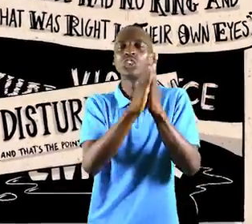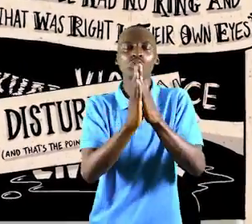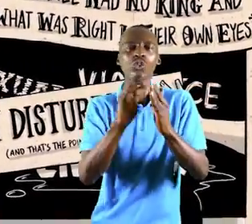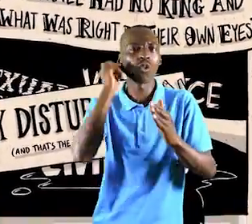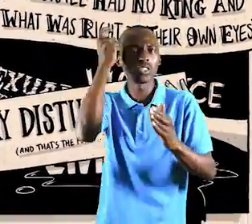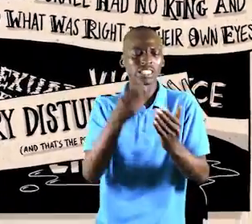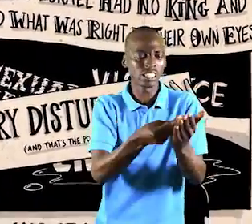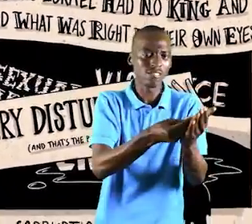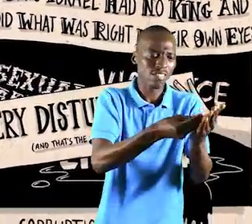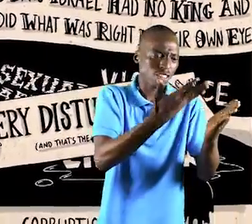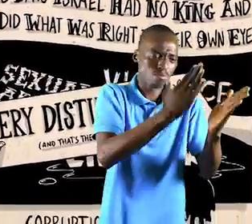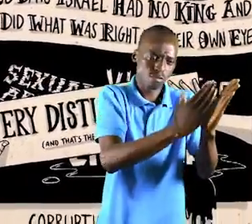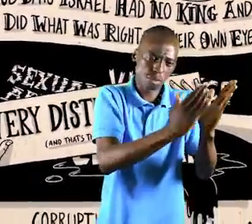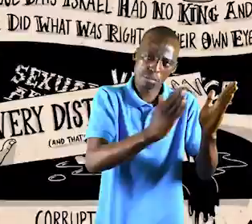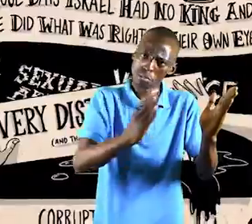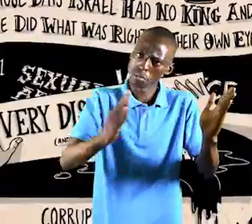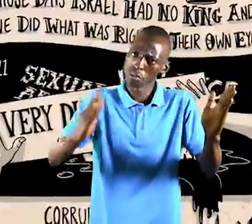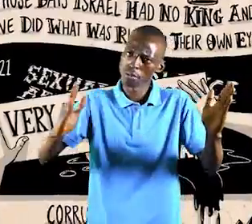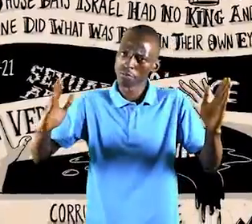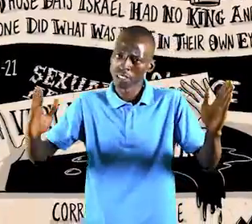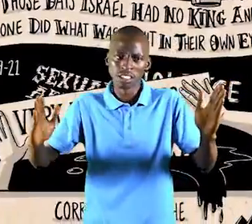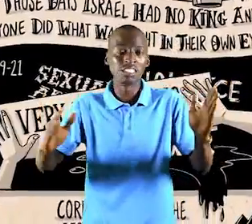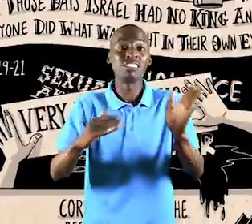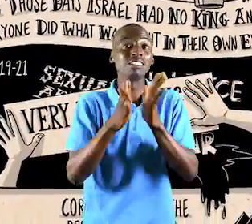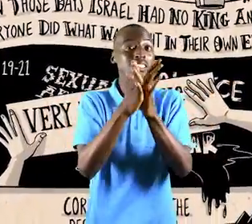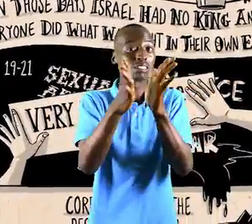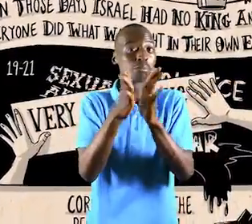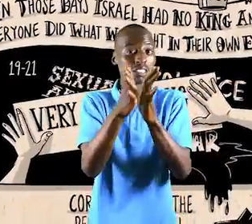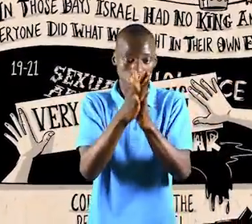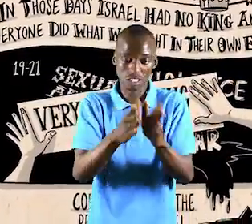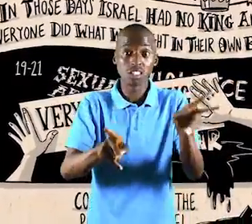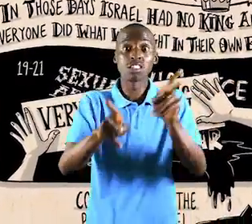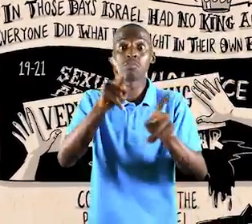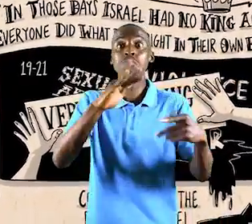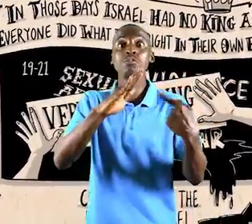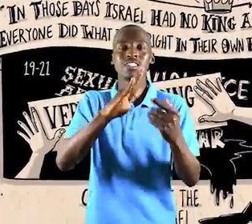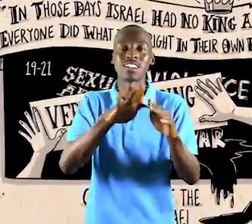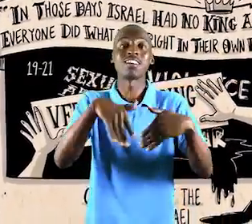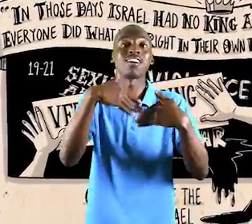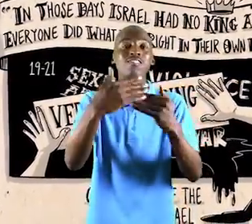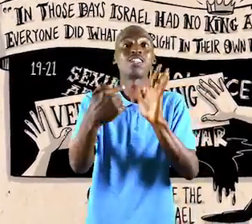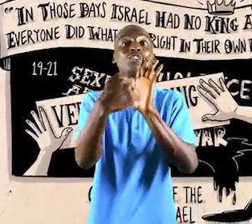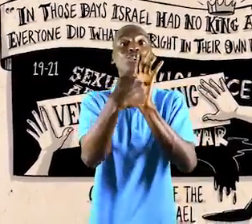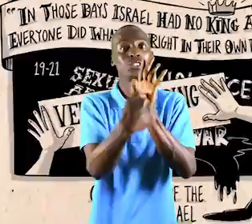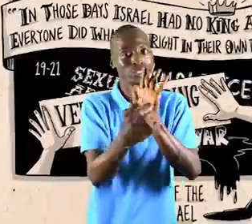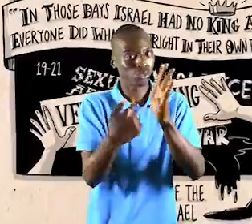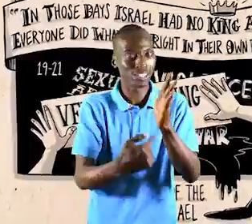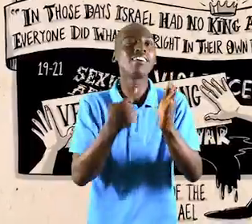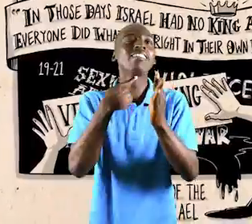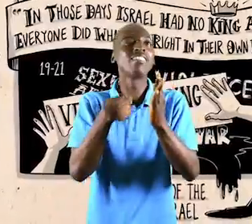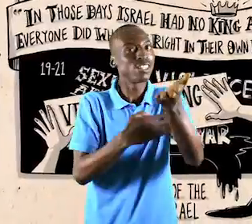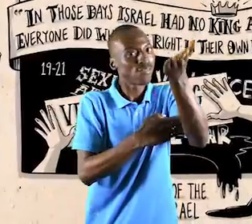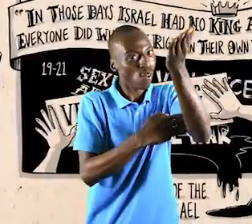has value as a tragedy. It's a sobering explanation of the human condition, and ultimately it points out the need